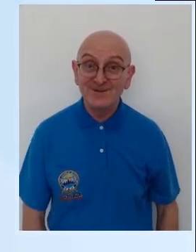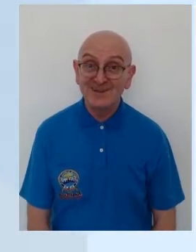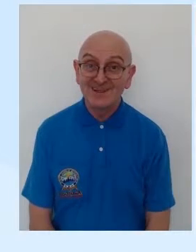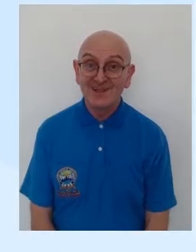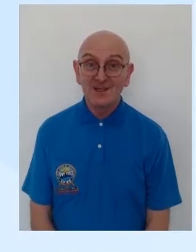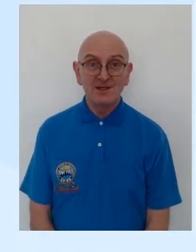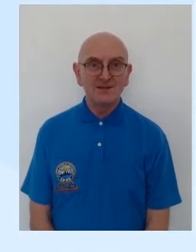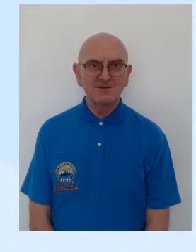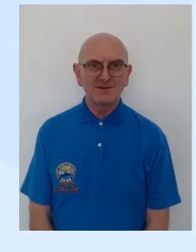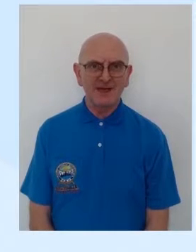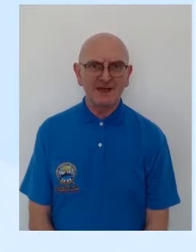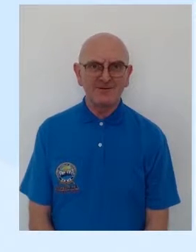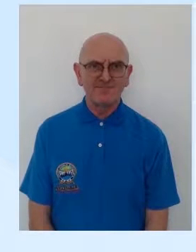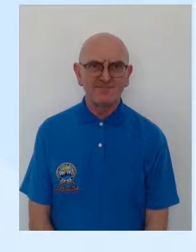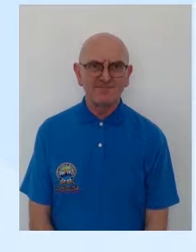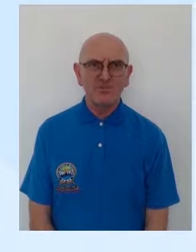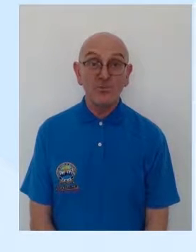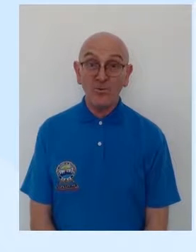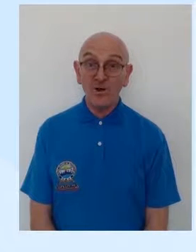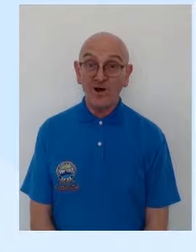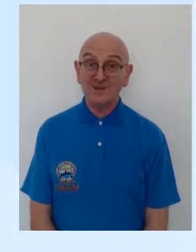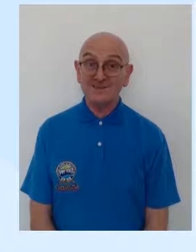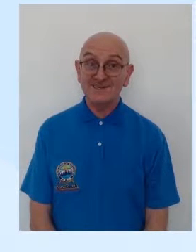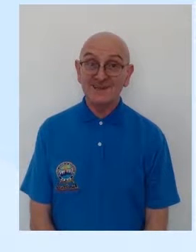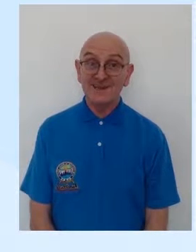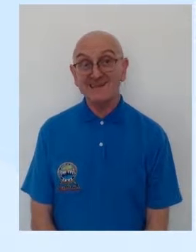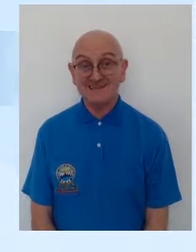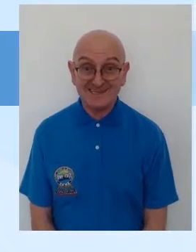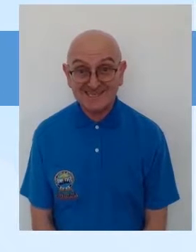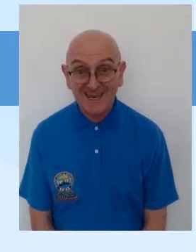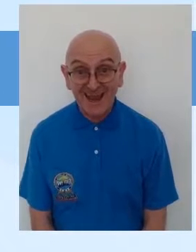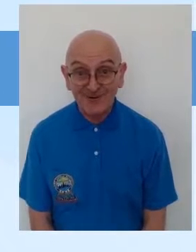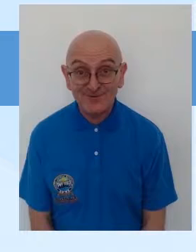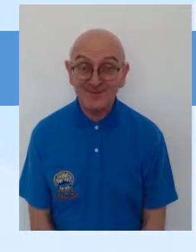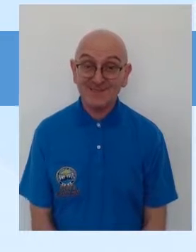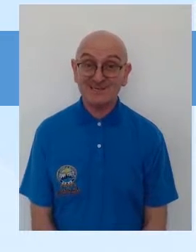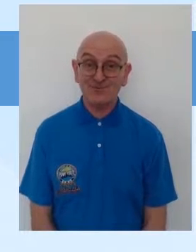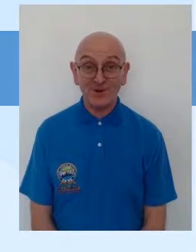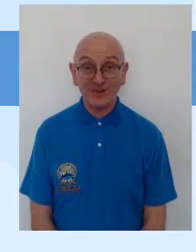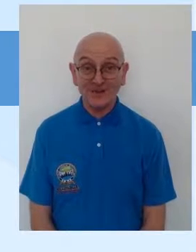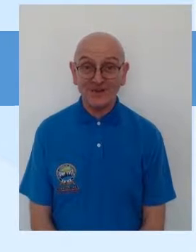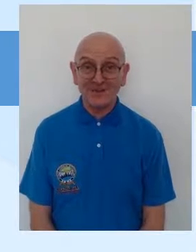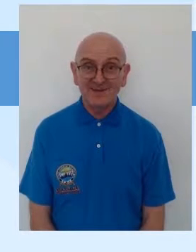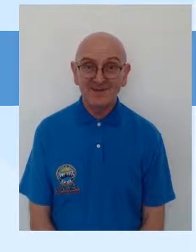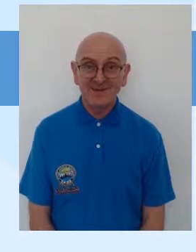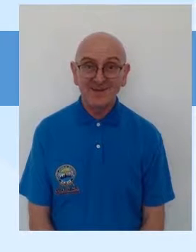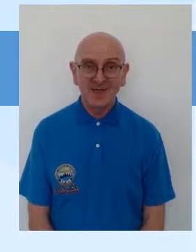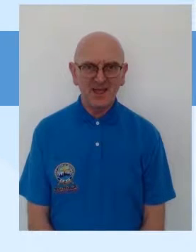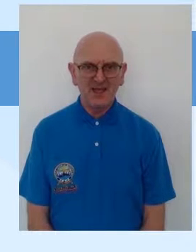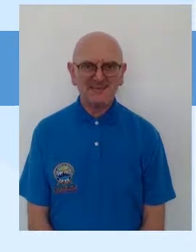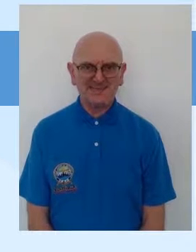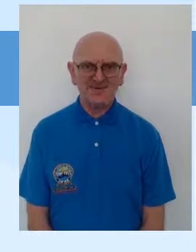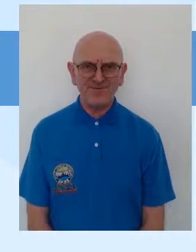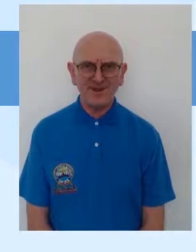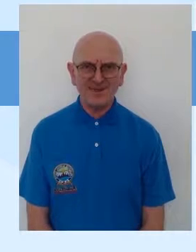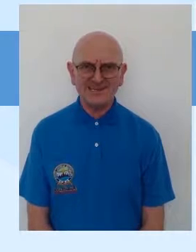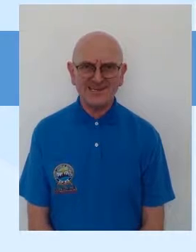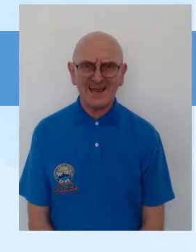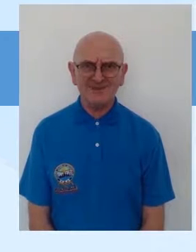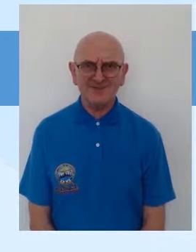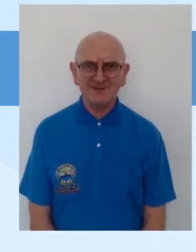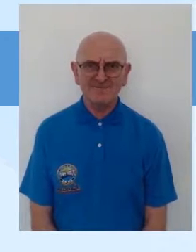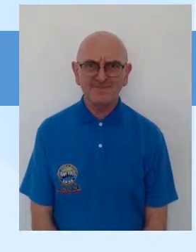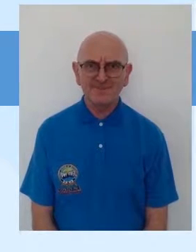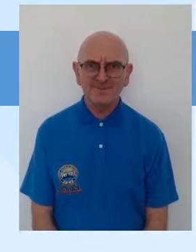That's you. Now, what is the sound this week? It's a